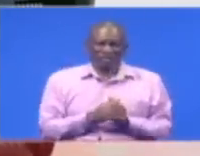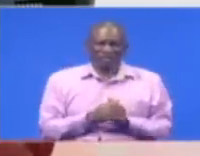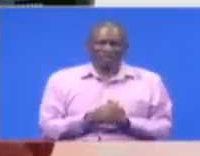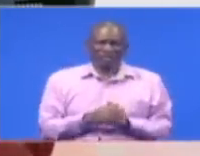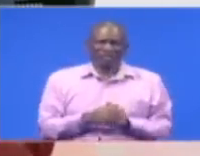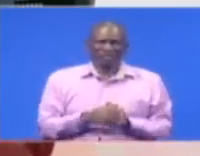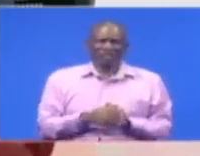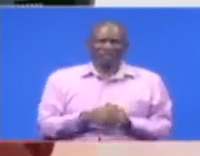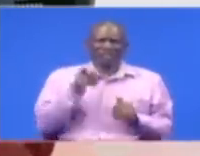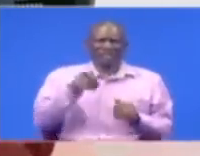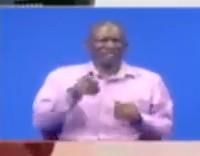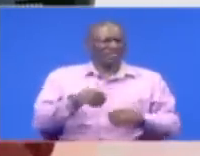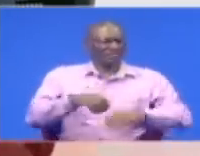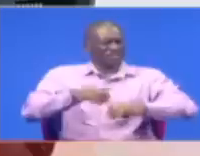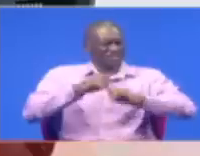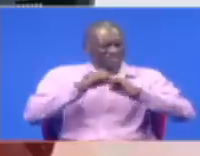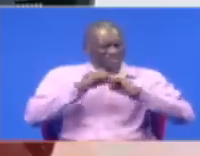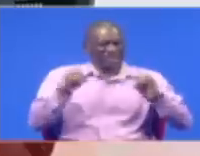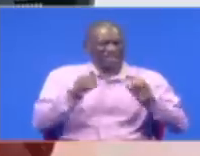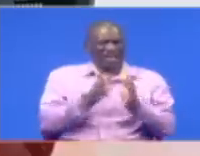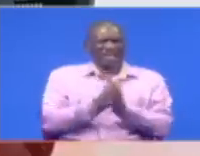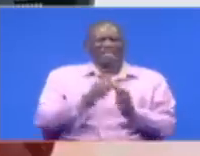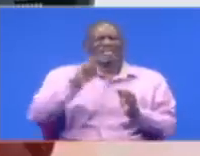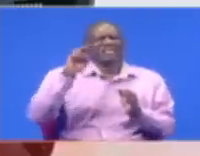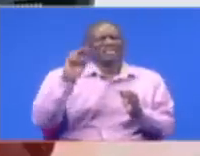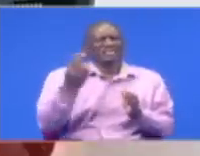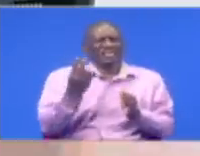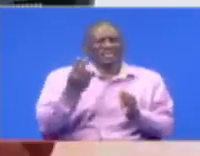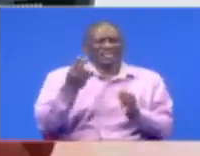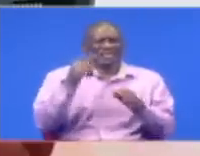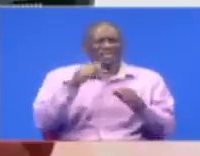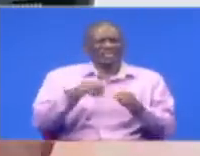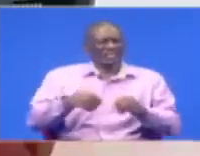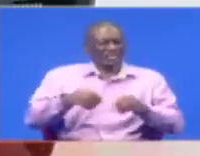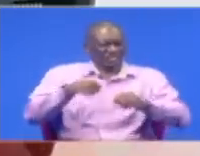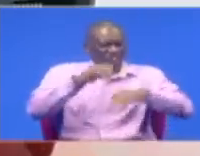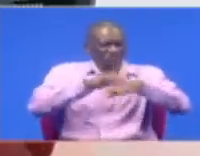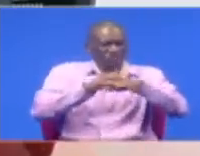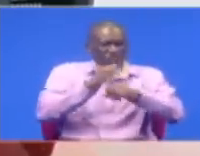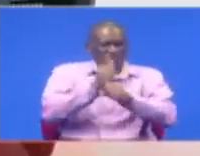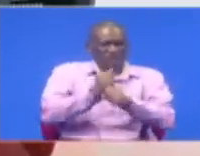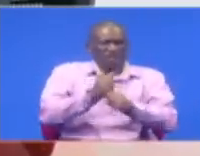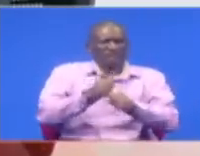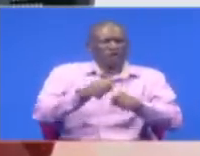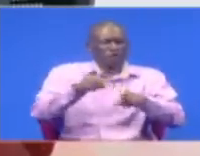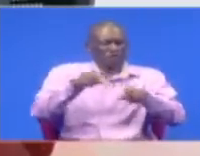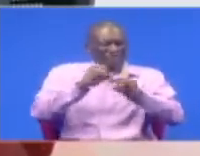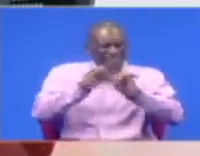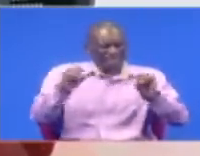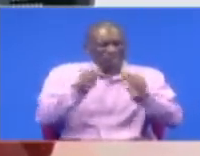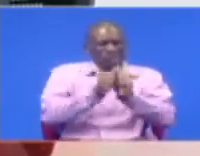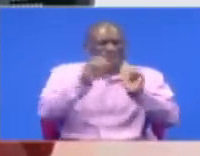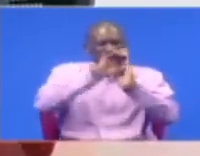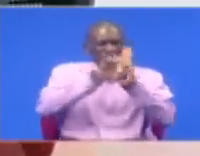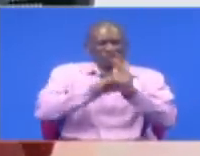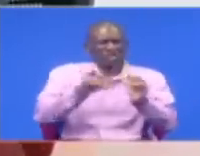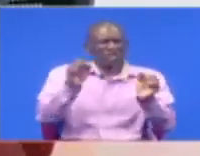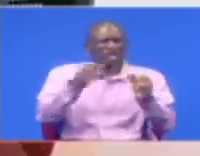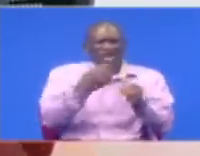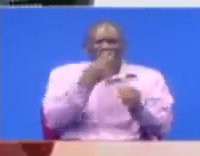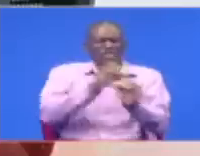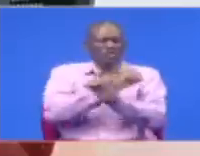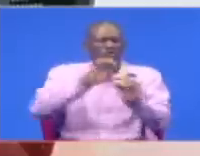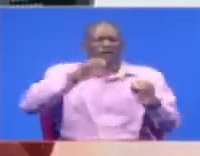is as profound or second in as profound to the Constitution. I can't see any